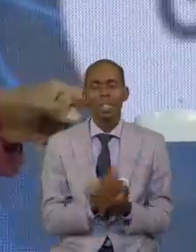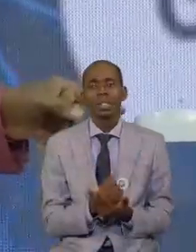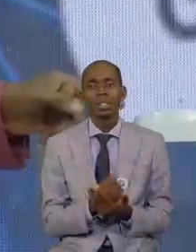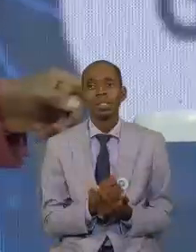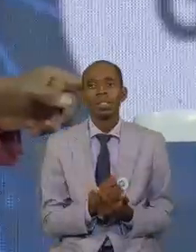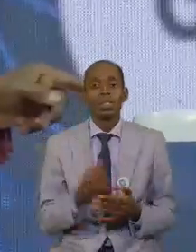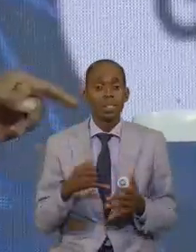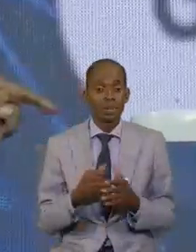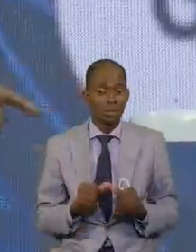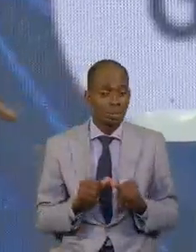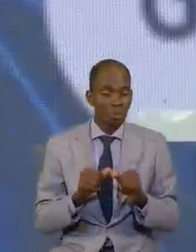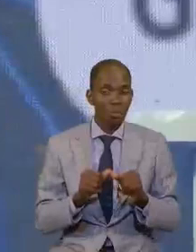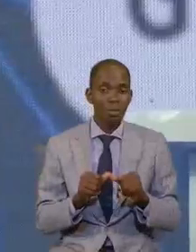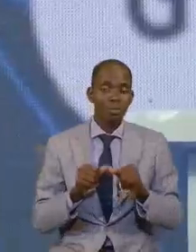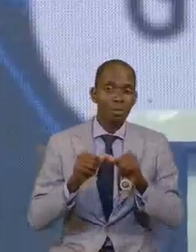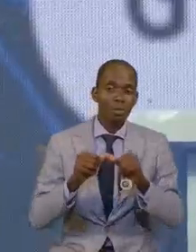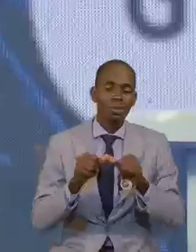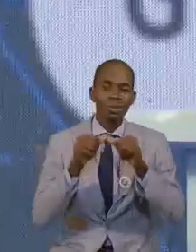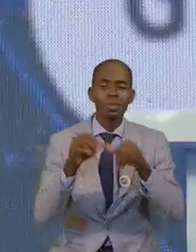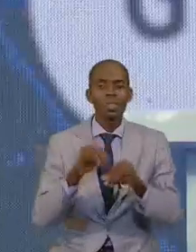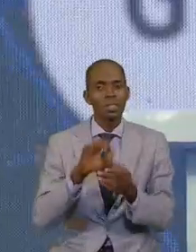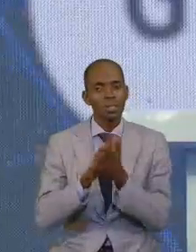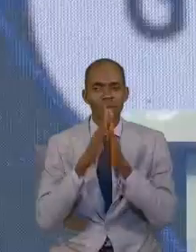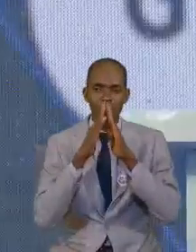and on in the peace of God.